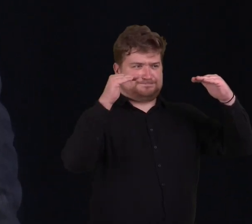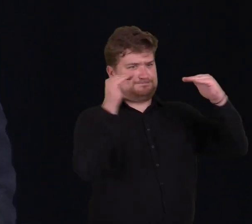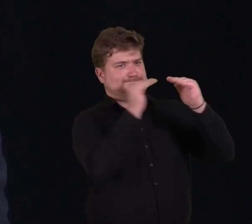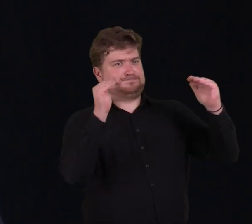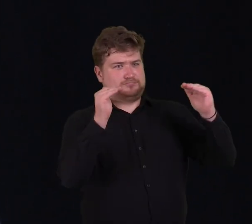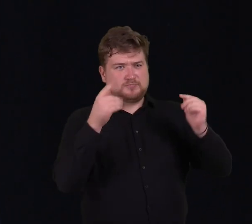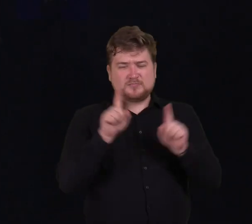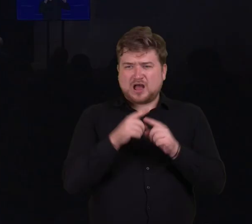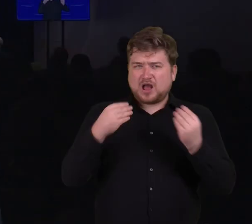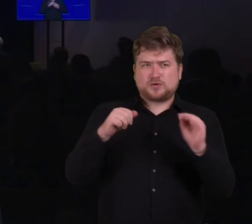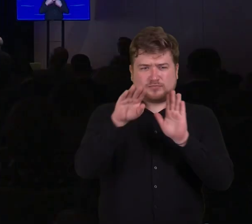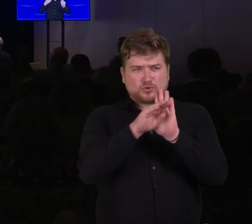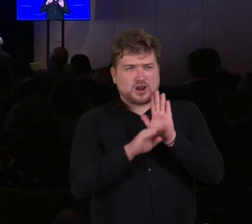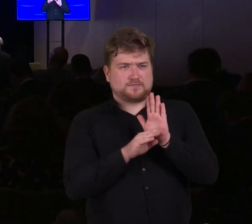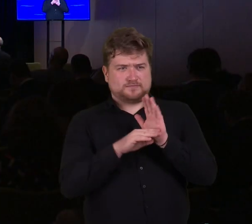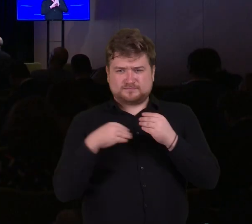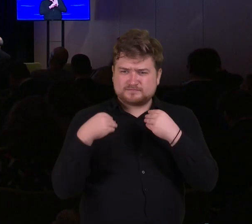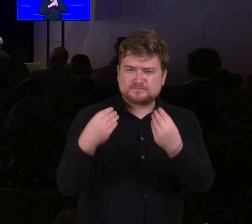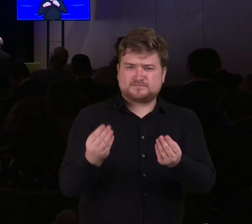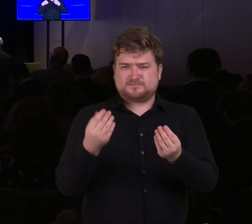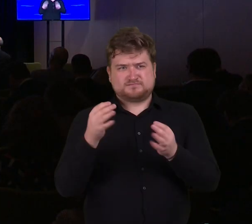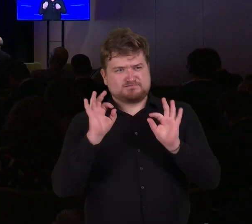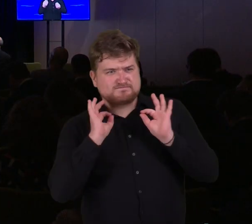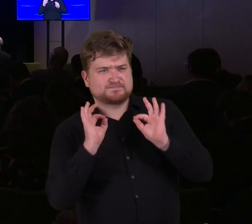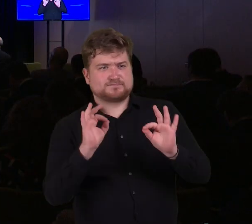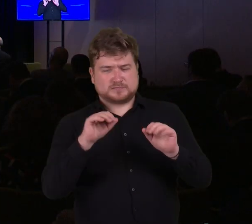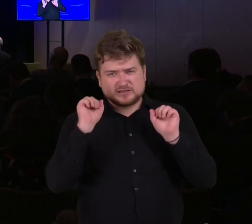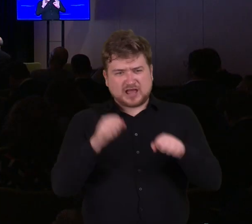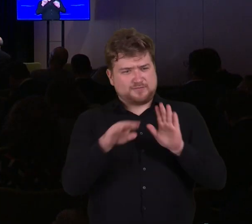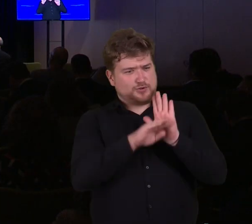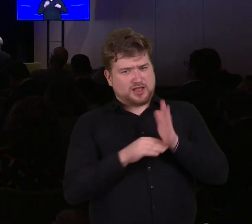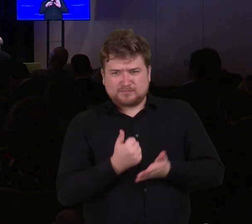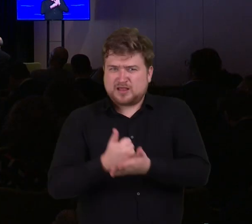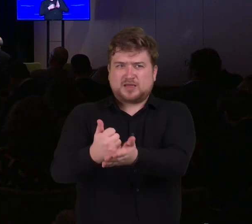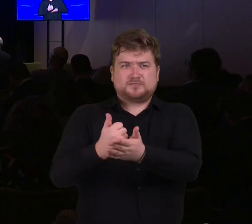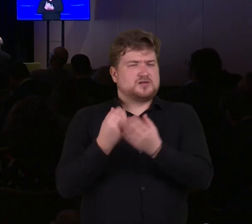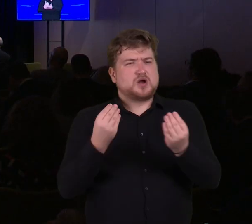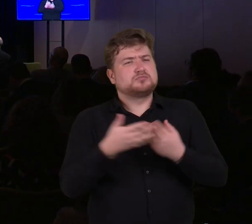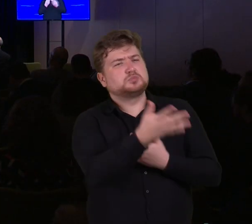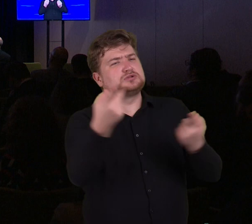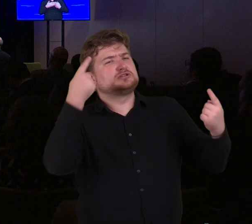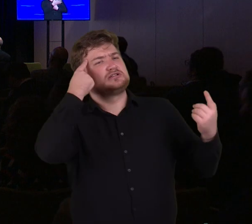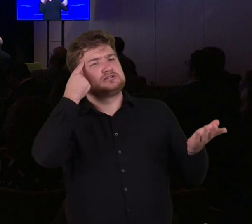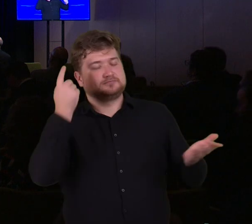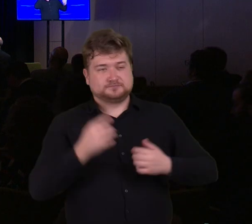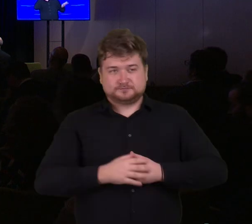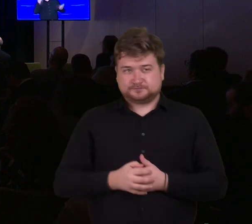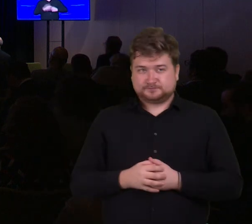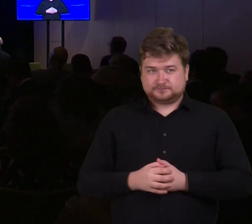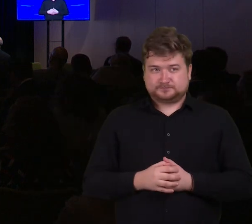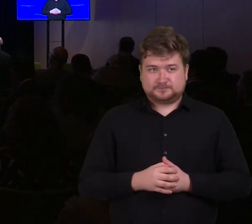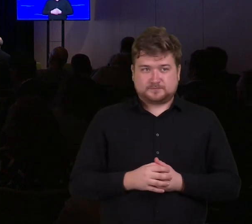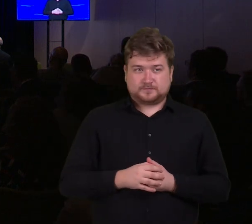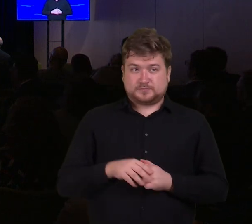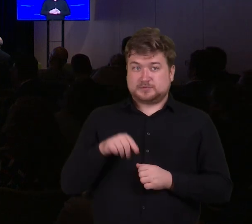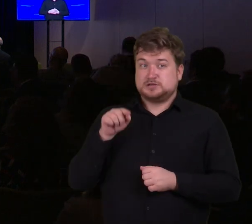funds closer together, ERDF and ESF, to make things less complex on the ground. Thanks very much. Yeah, thanks for a very important